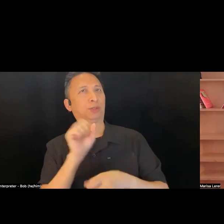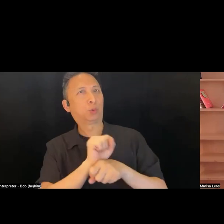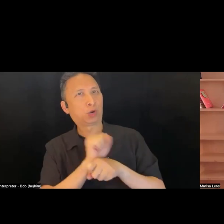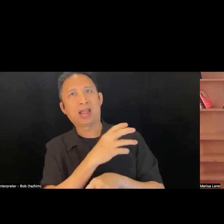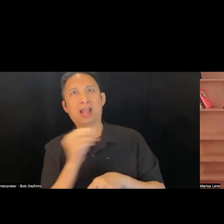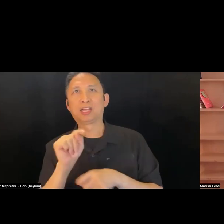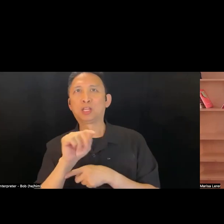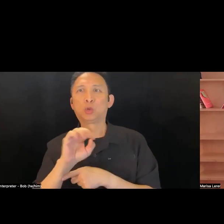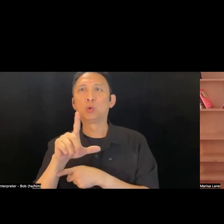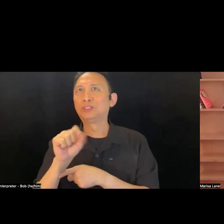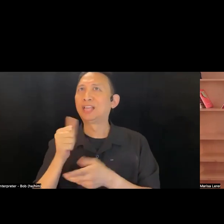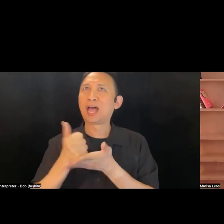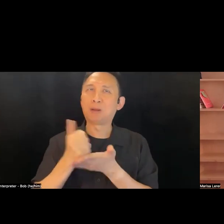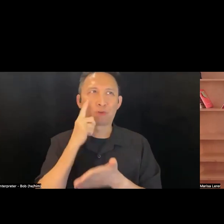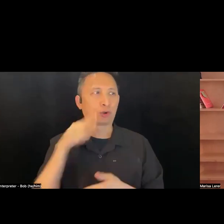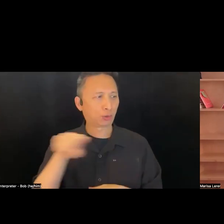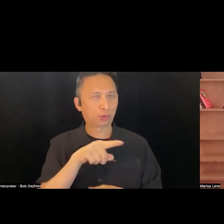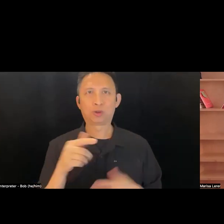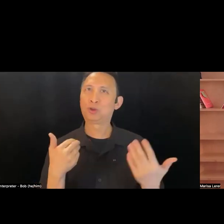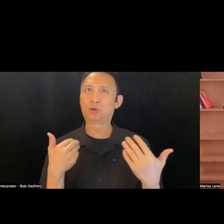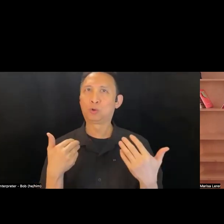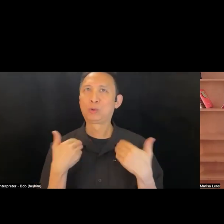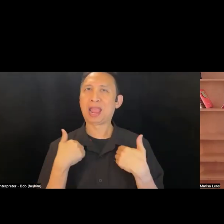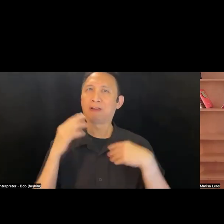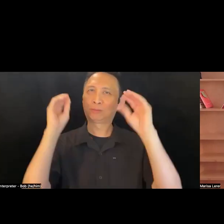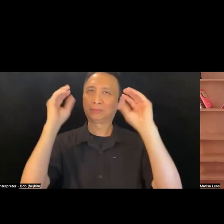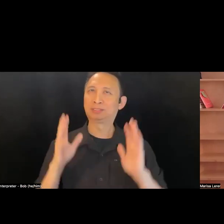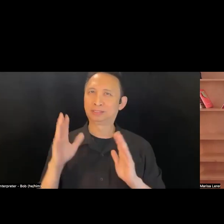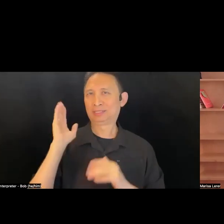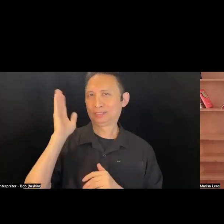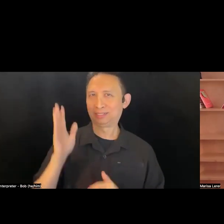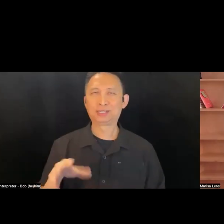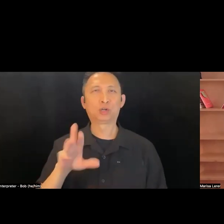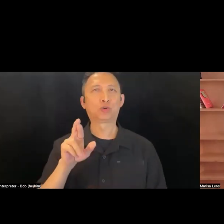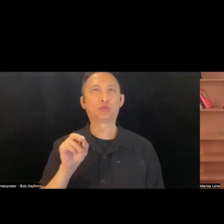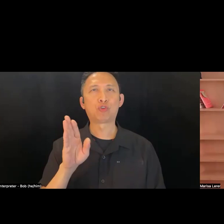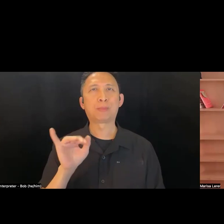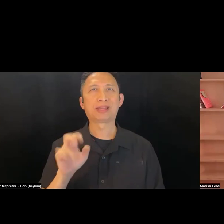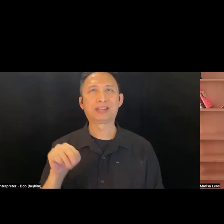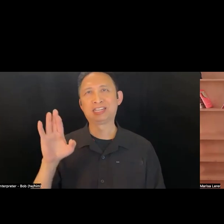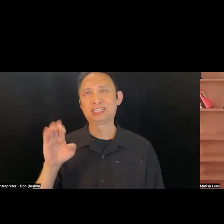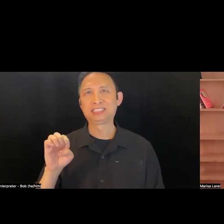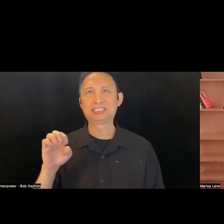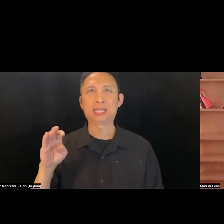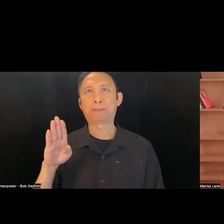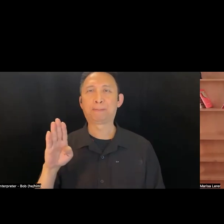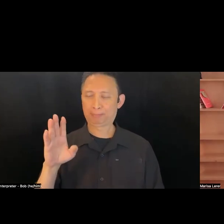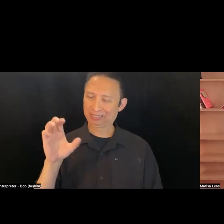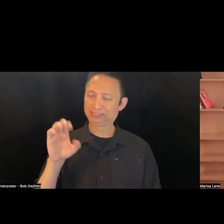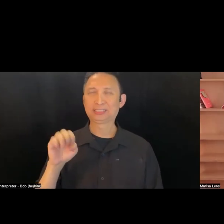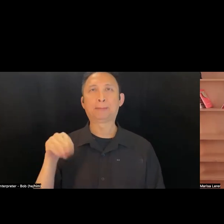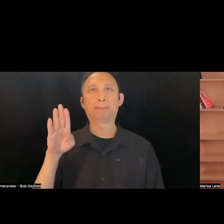Our series instructor, Robin Sembalist, will share a mix of best practices, practical tips, and valuable insights. If you missed the first